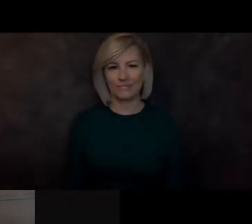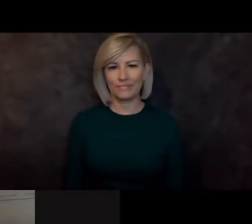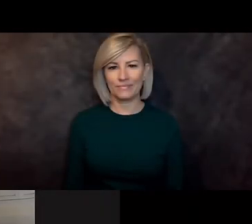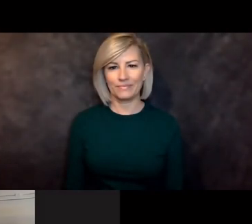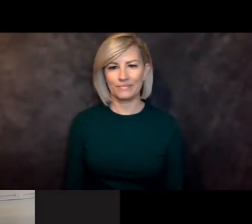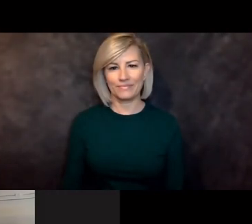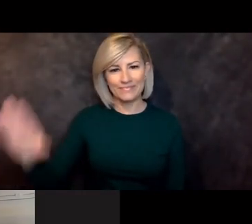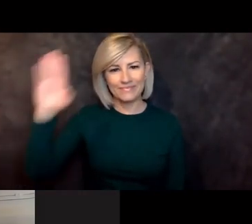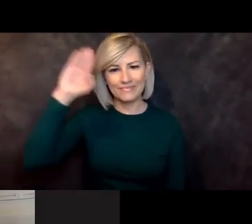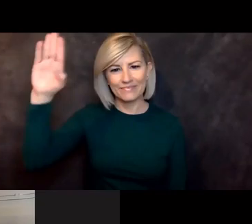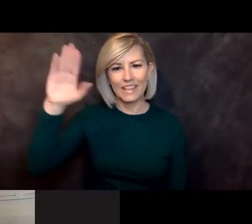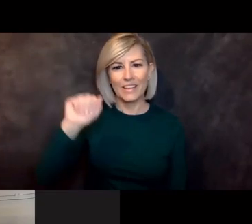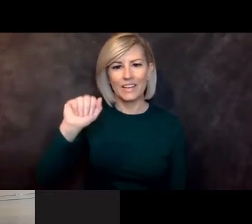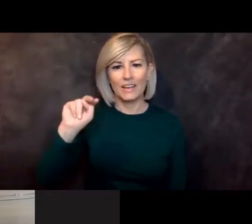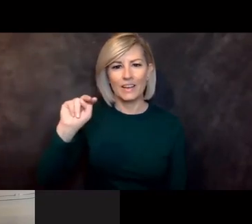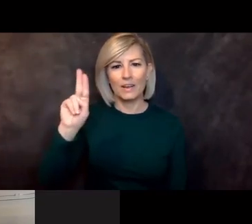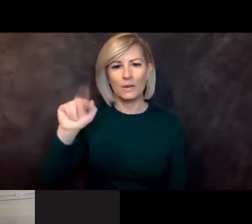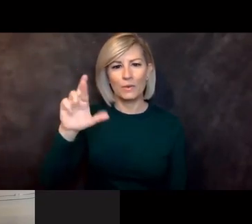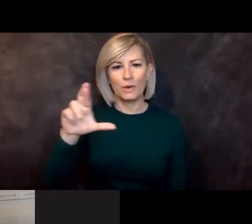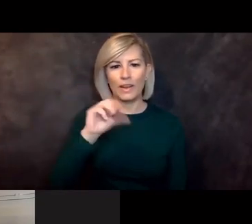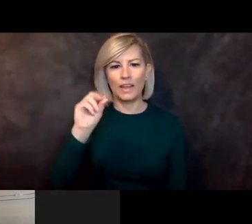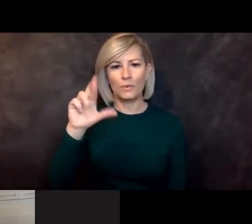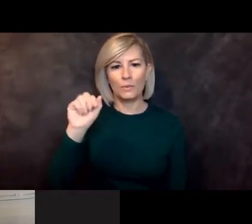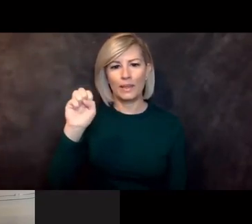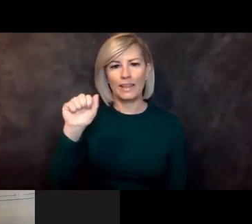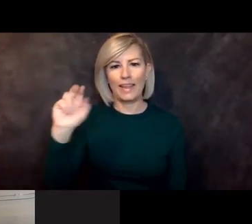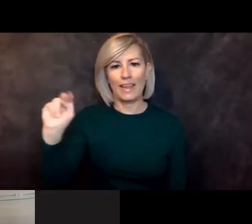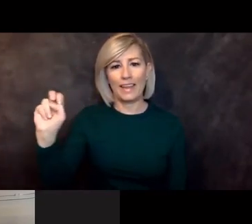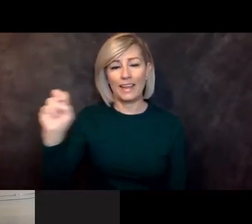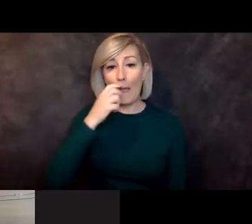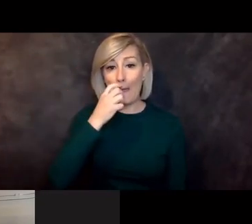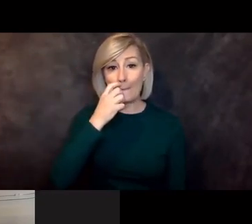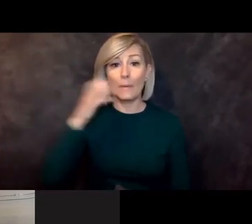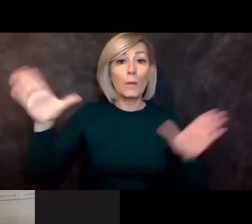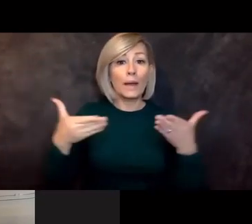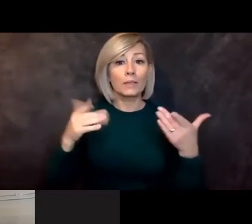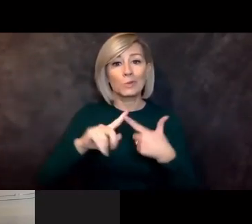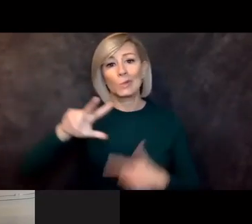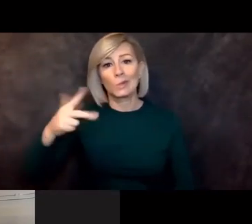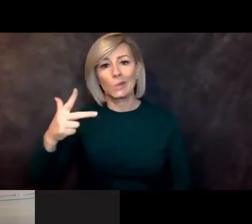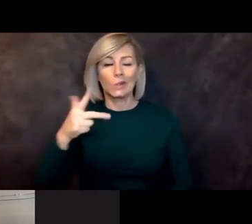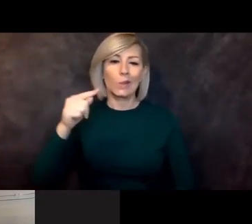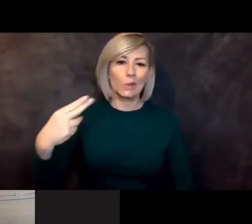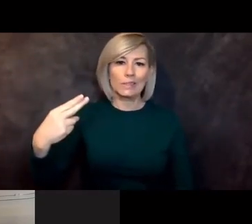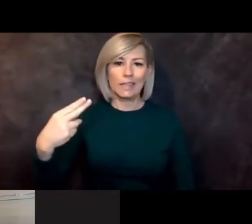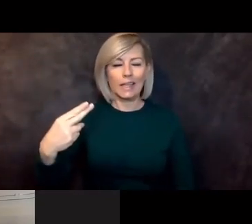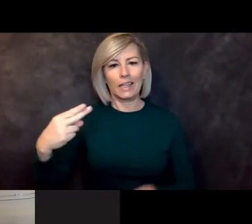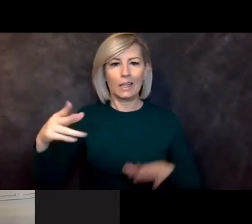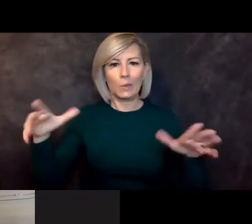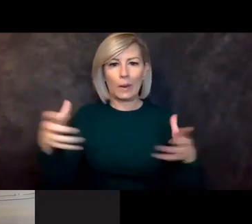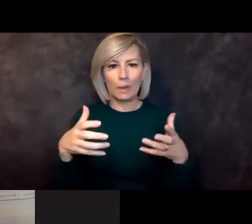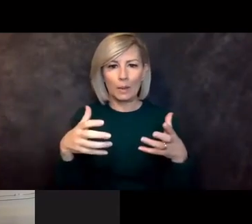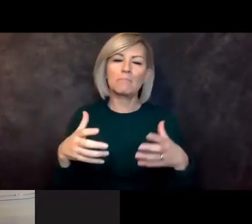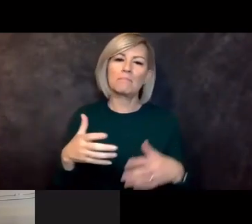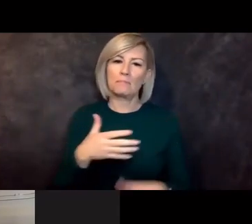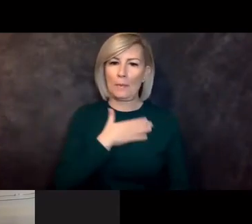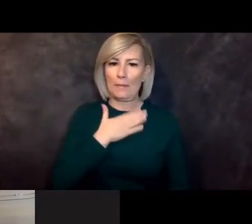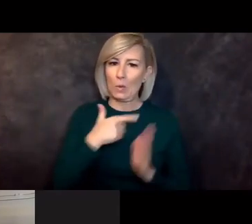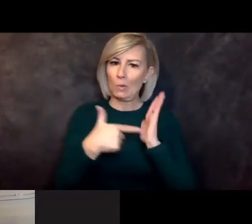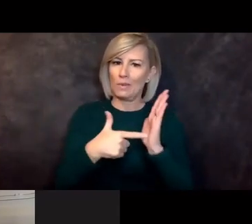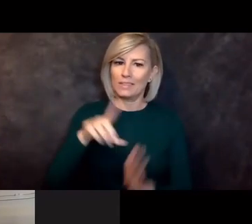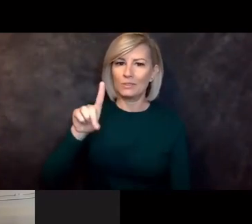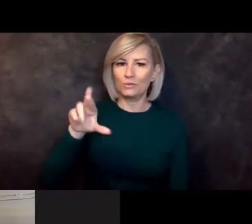Hello, Anwar and Rayanne. Welcome to the Third Thursday Resource Roundup. We're very pleased to have you here representing DRS at the U